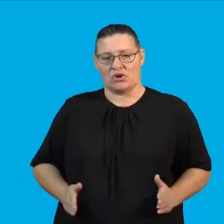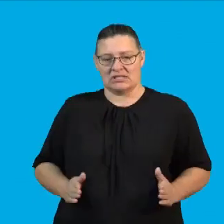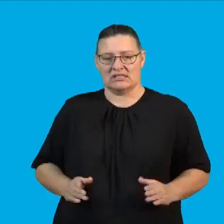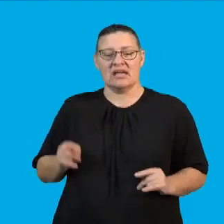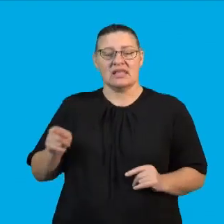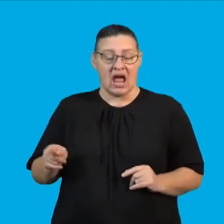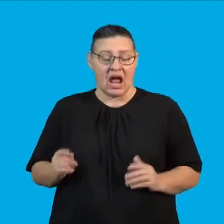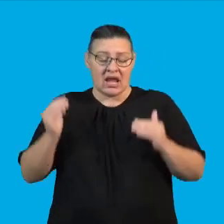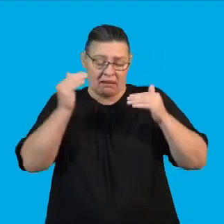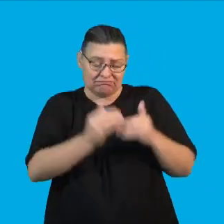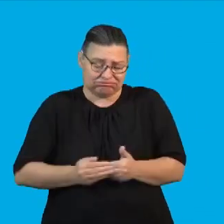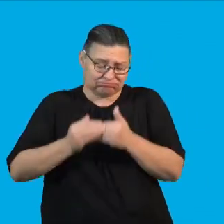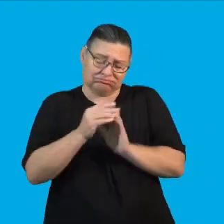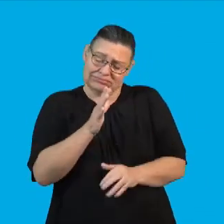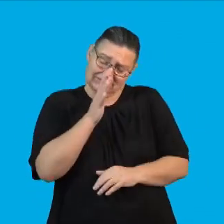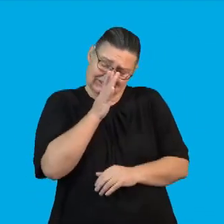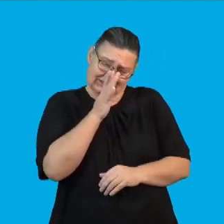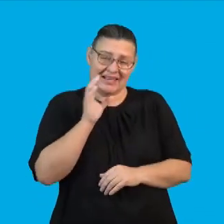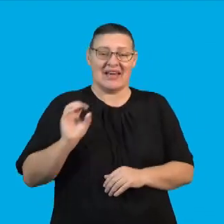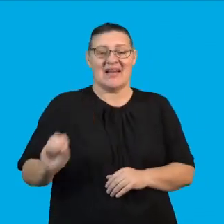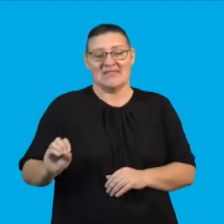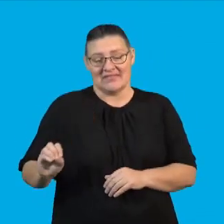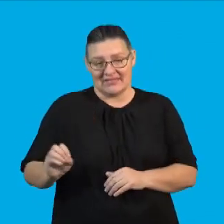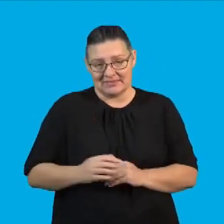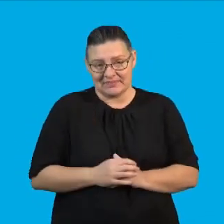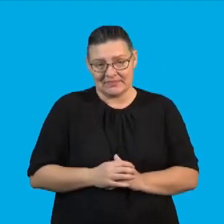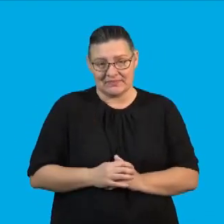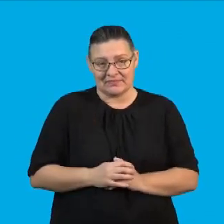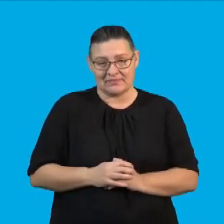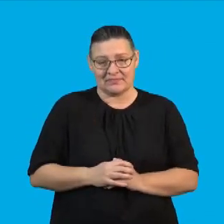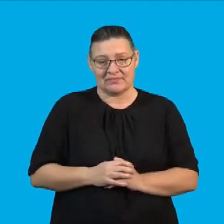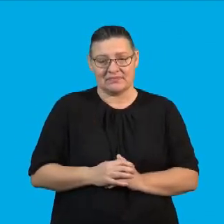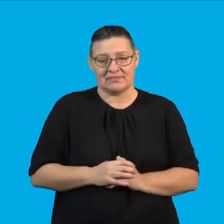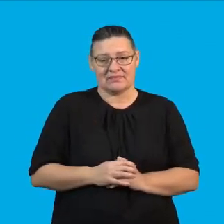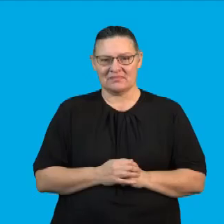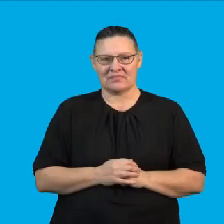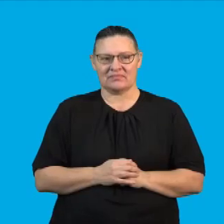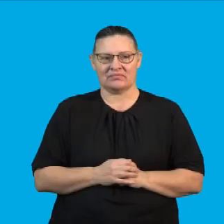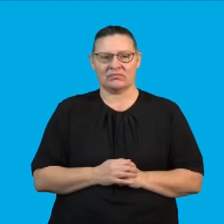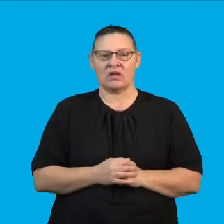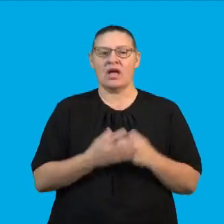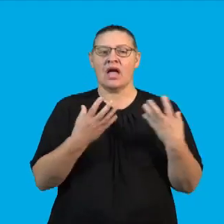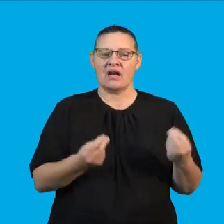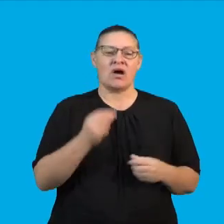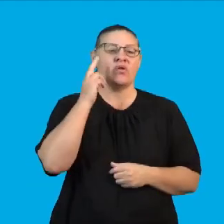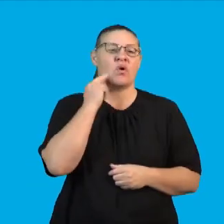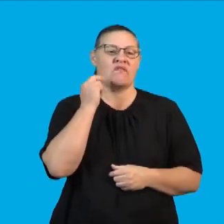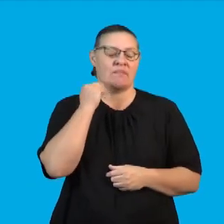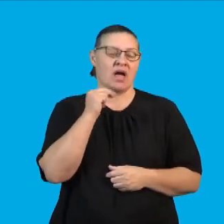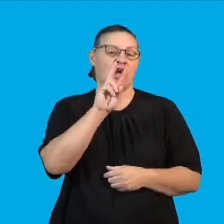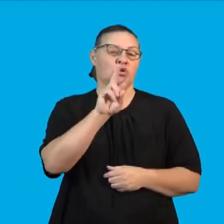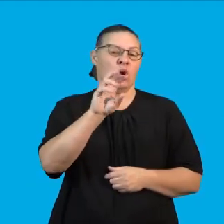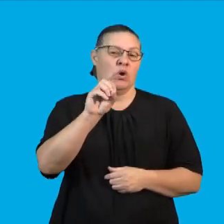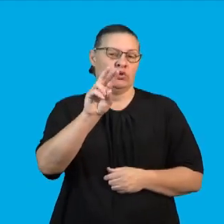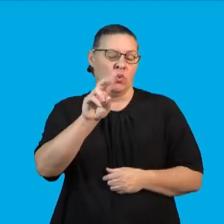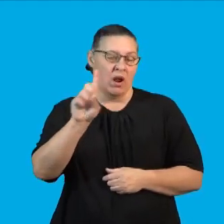takes place. And indeed, there is a lot of parental care that is needed. We have got here